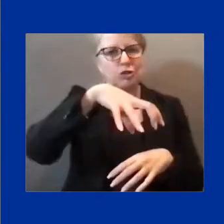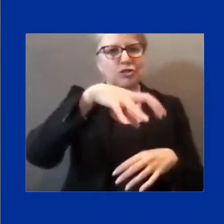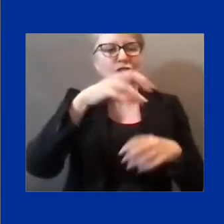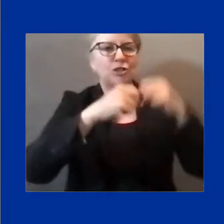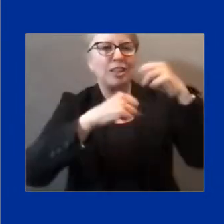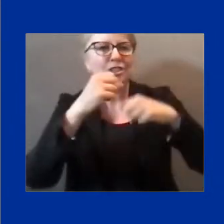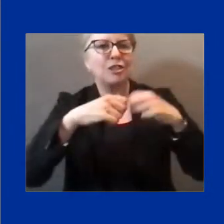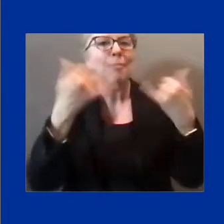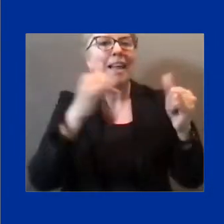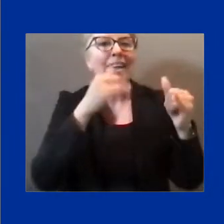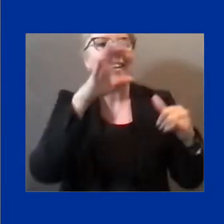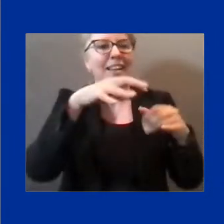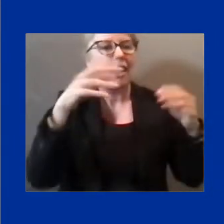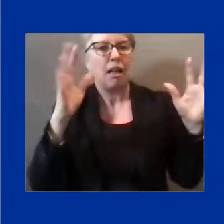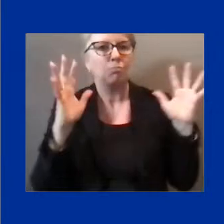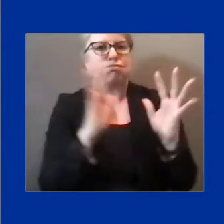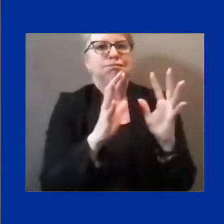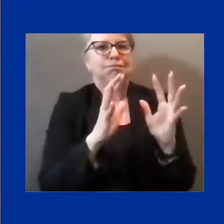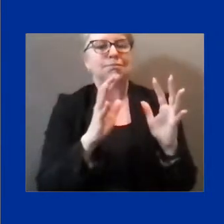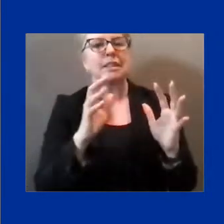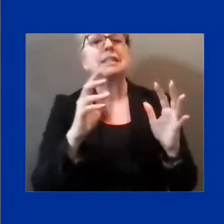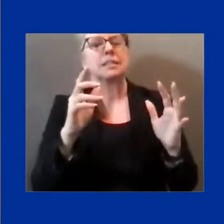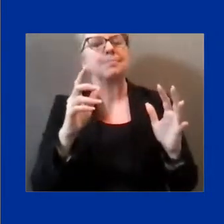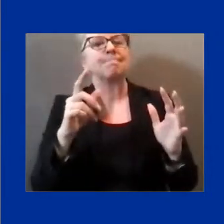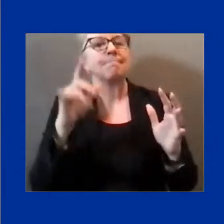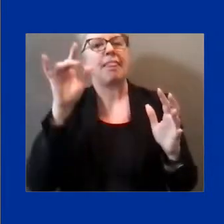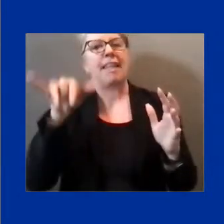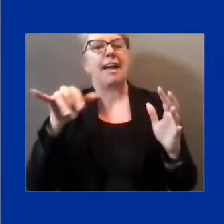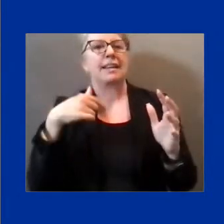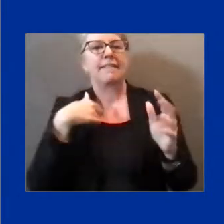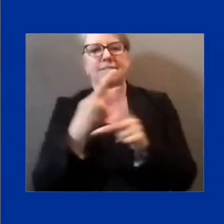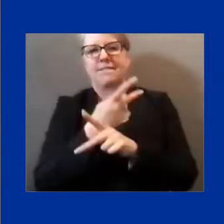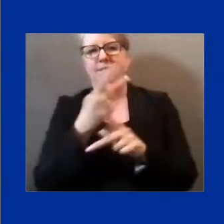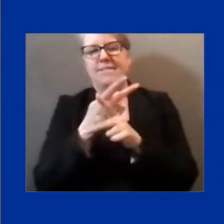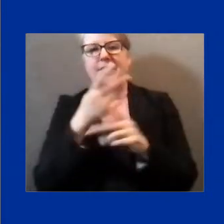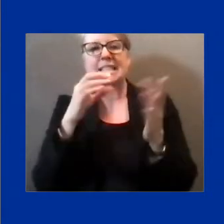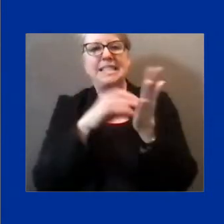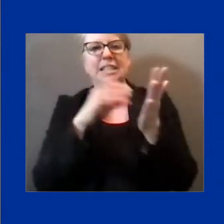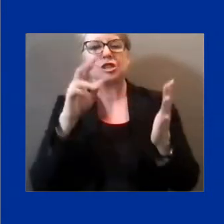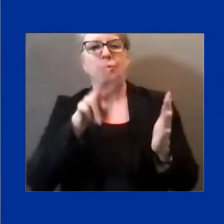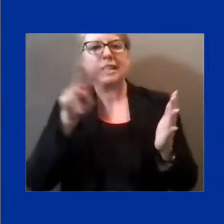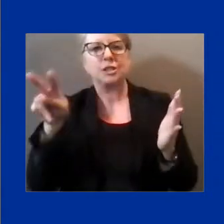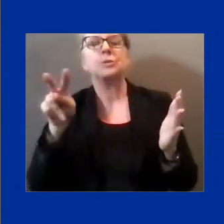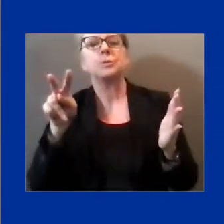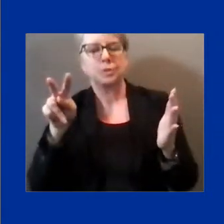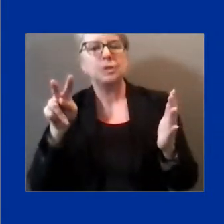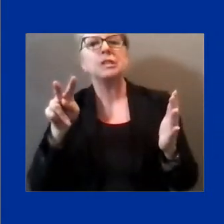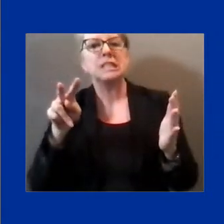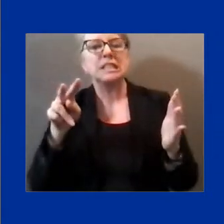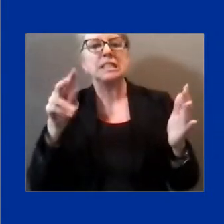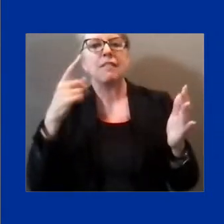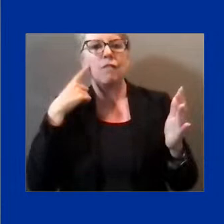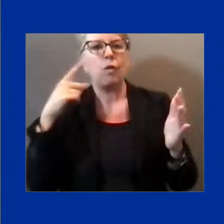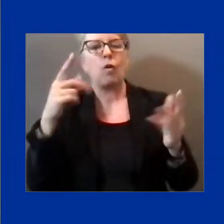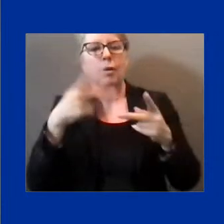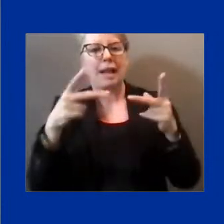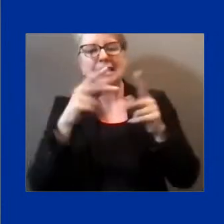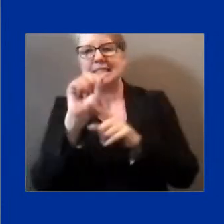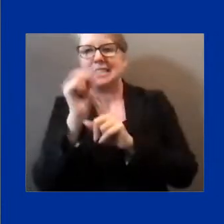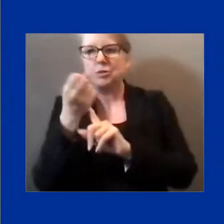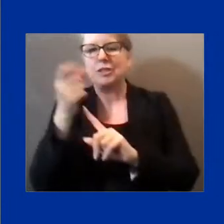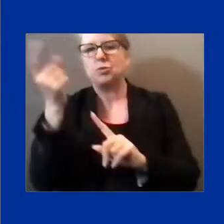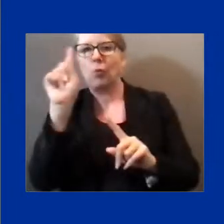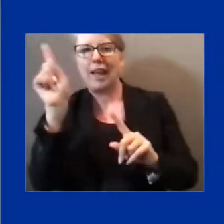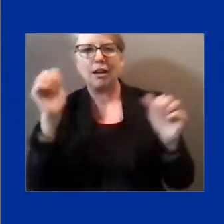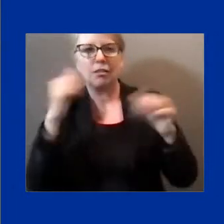it makes most sense to do something in the way of a Section 22 class order for those situations, sort of